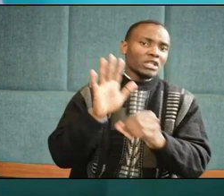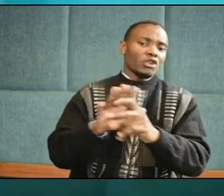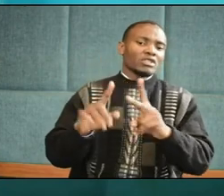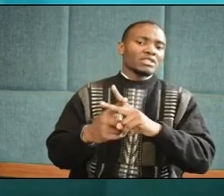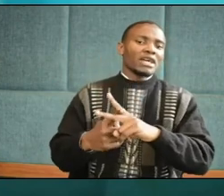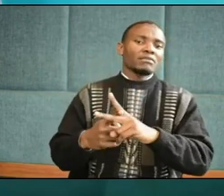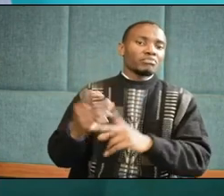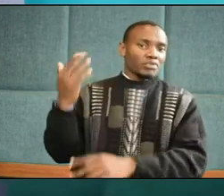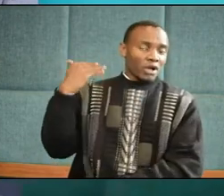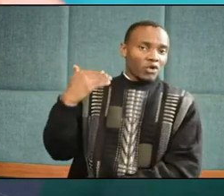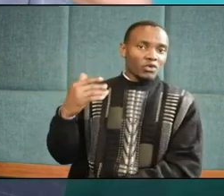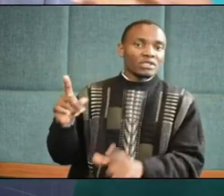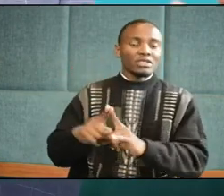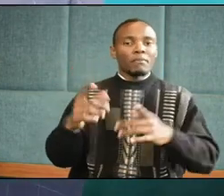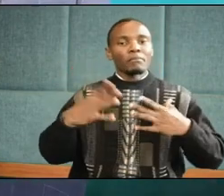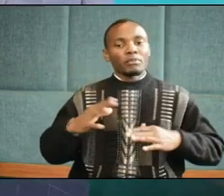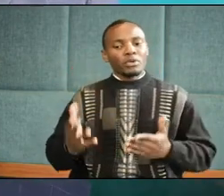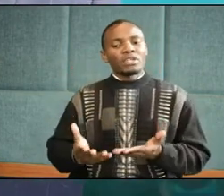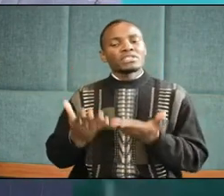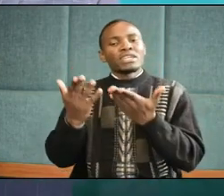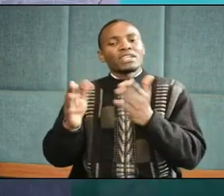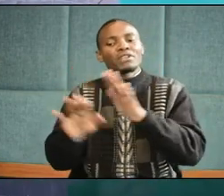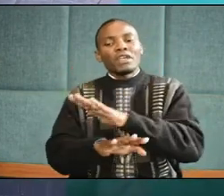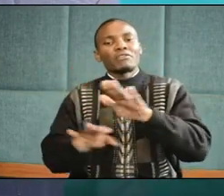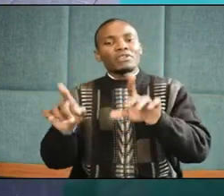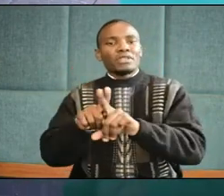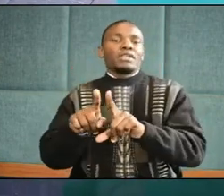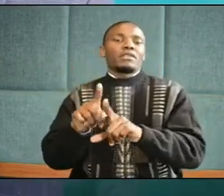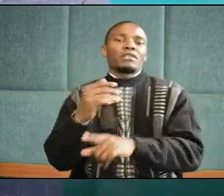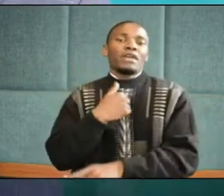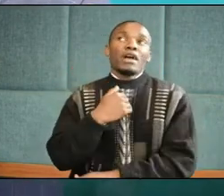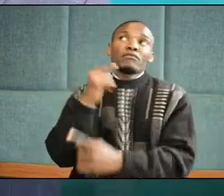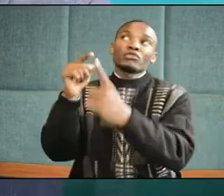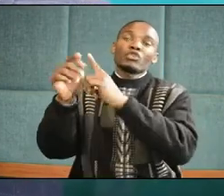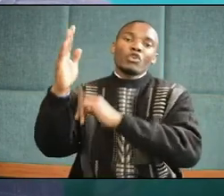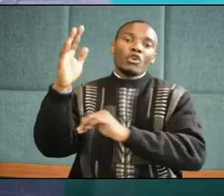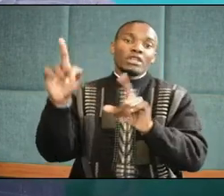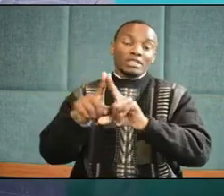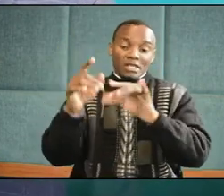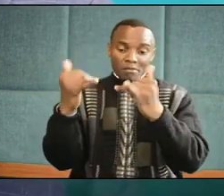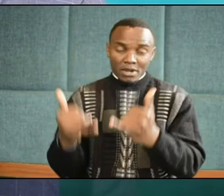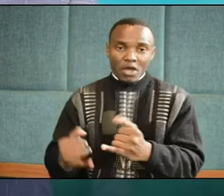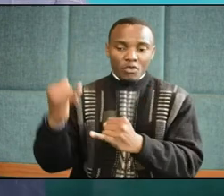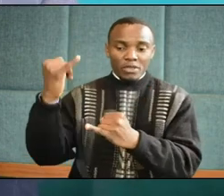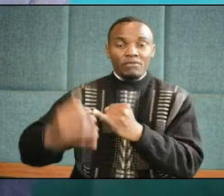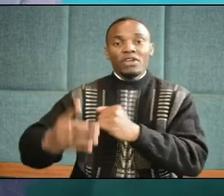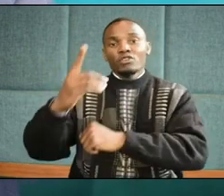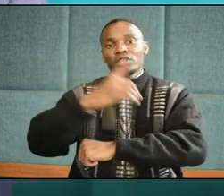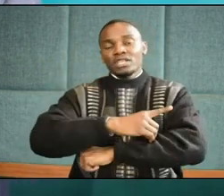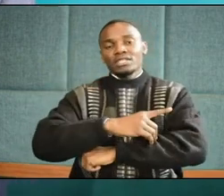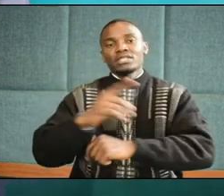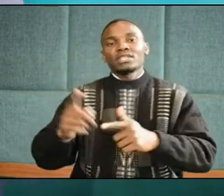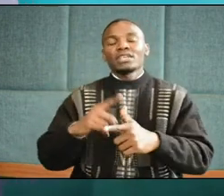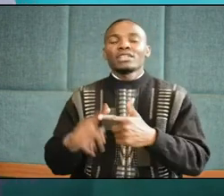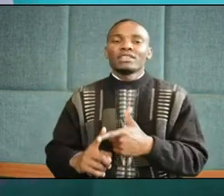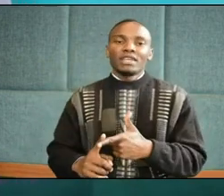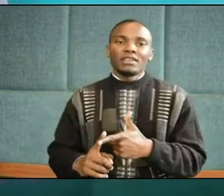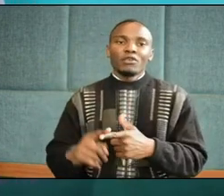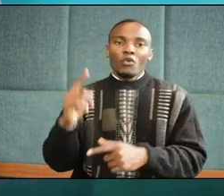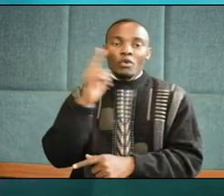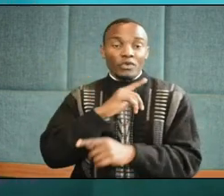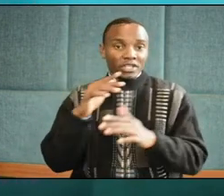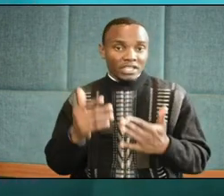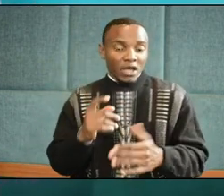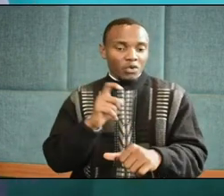surrendering themselves and surrendering what they had to God, even in these last days, it will end when